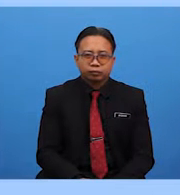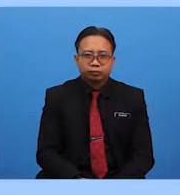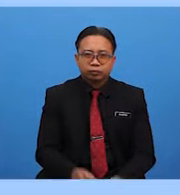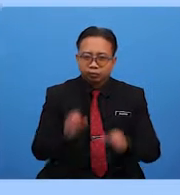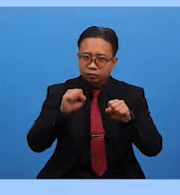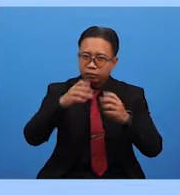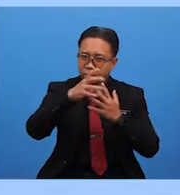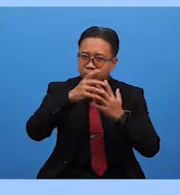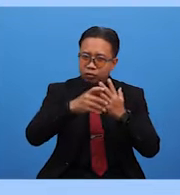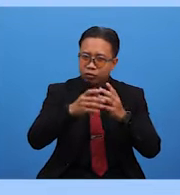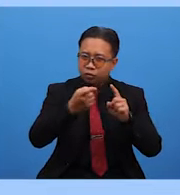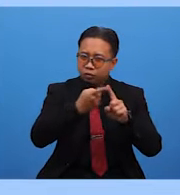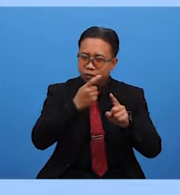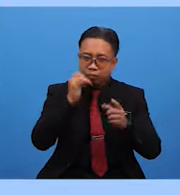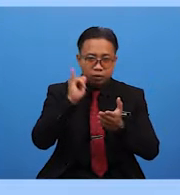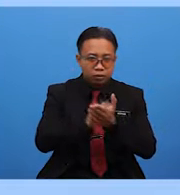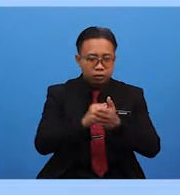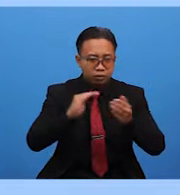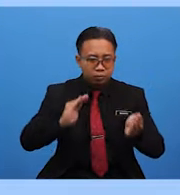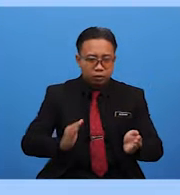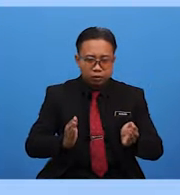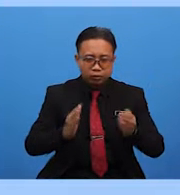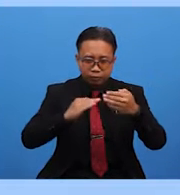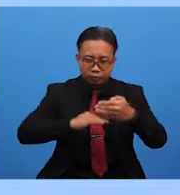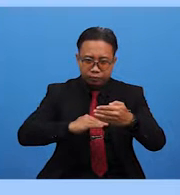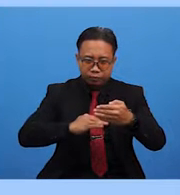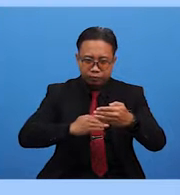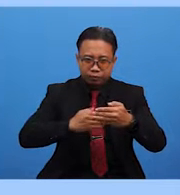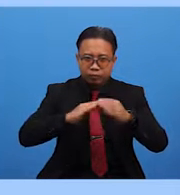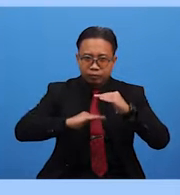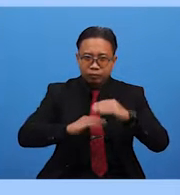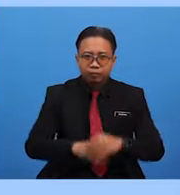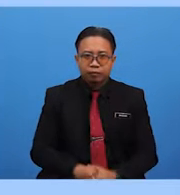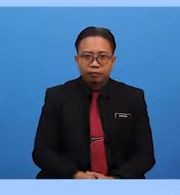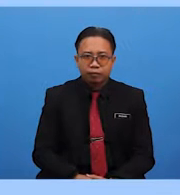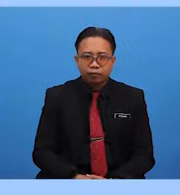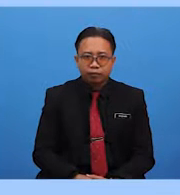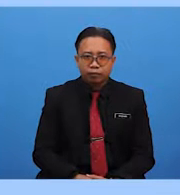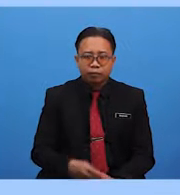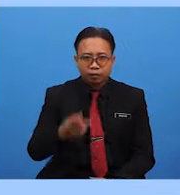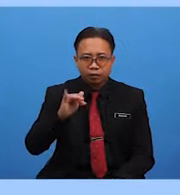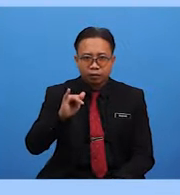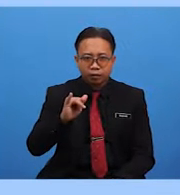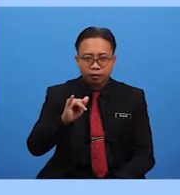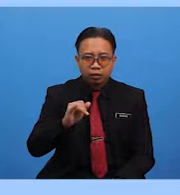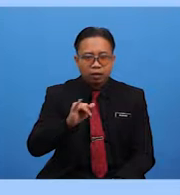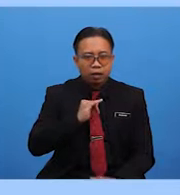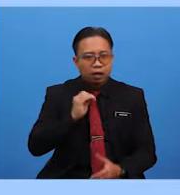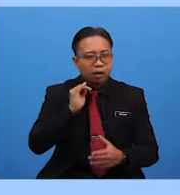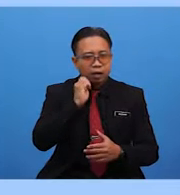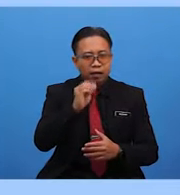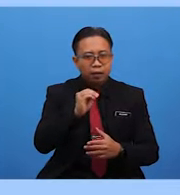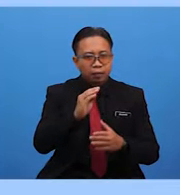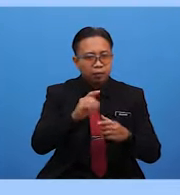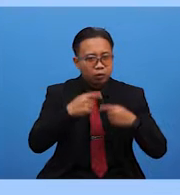You may choose the words from this box. Hi Darla! I am going to share